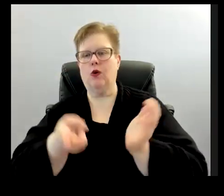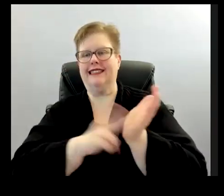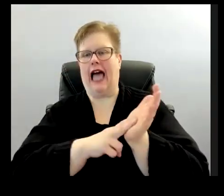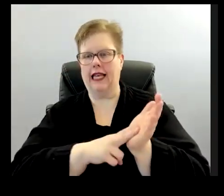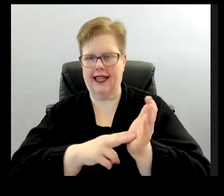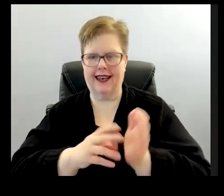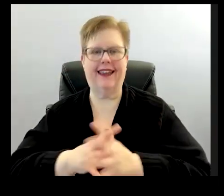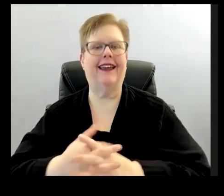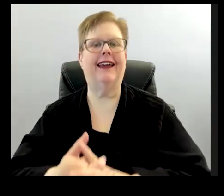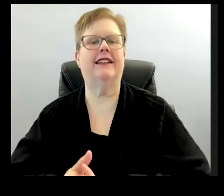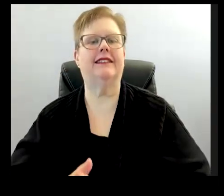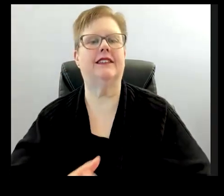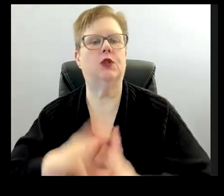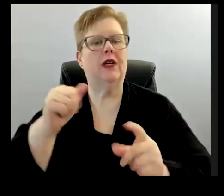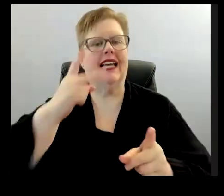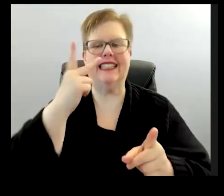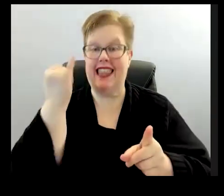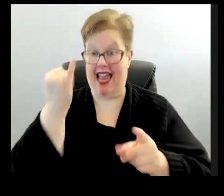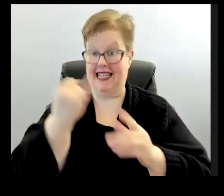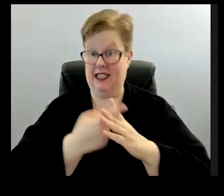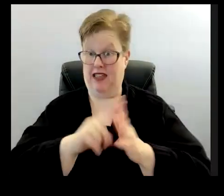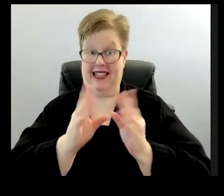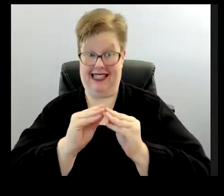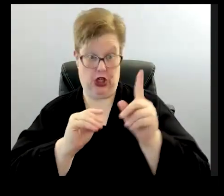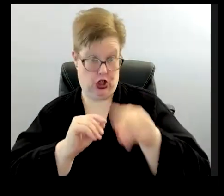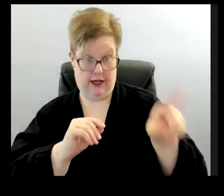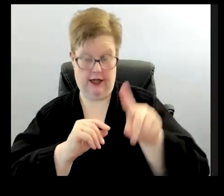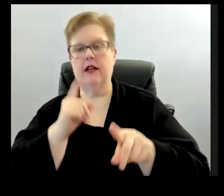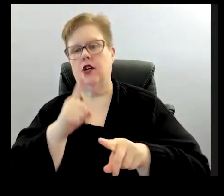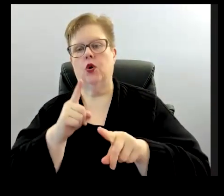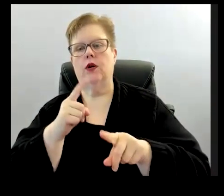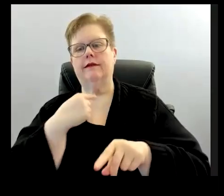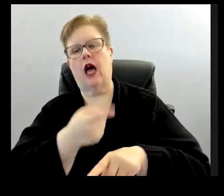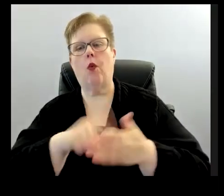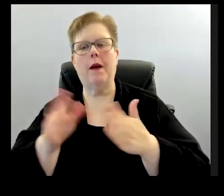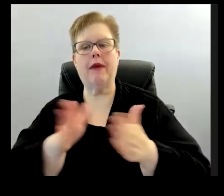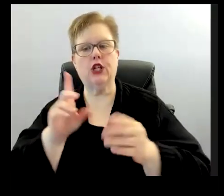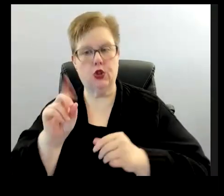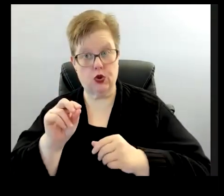in. But so you can see the ideas at the beginning of the session. You say what you're going to do. You then sit there and you